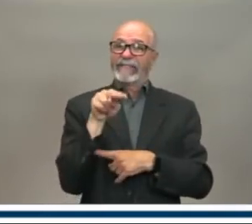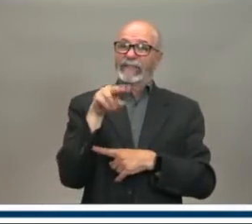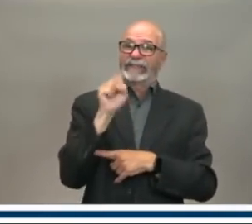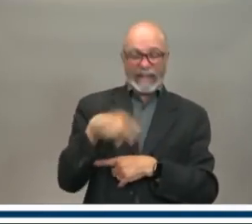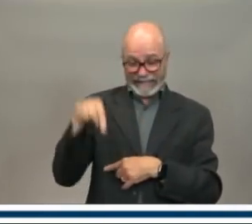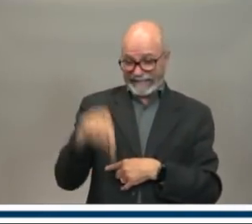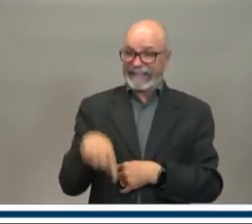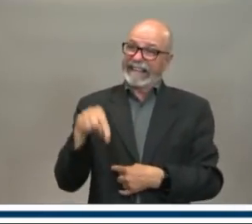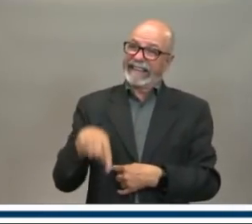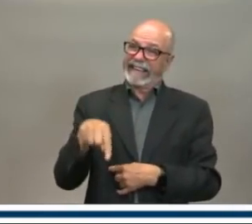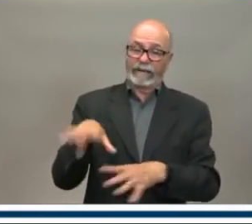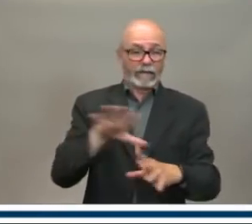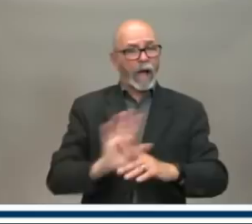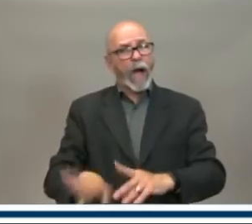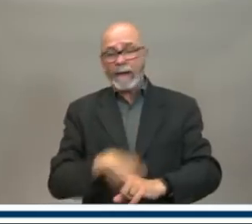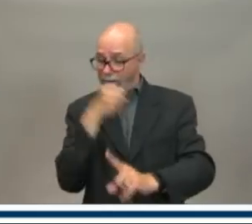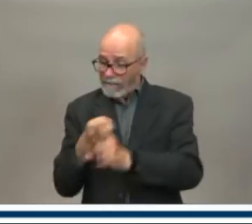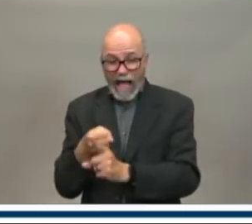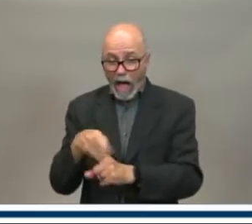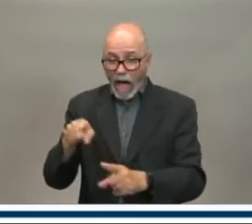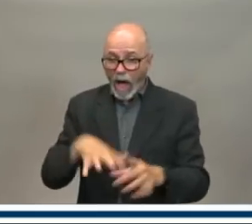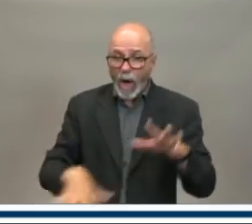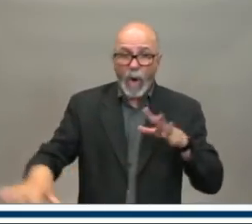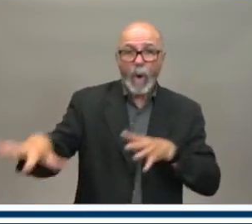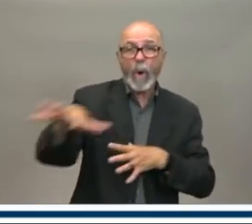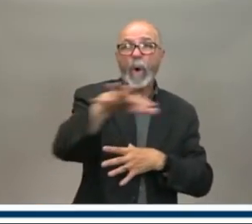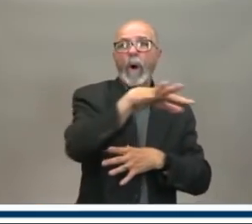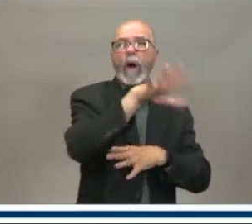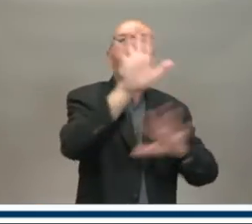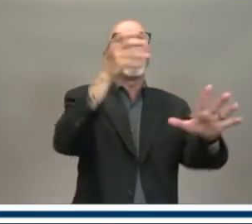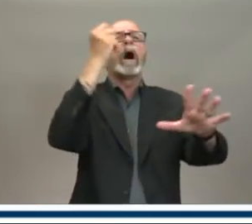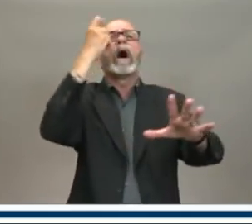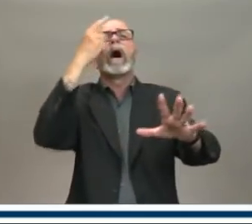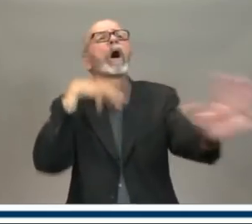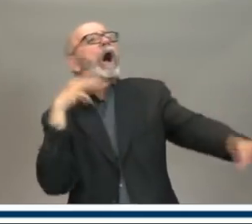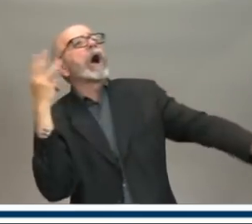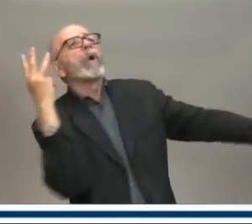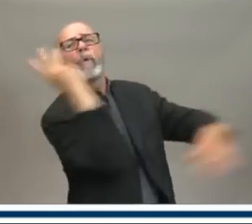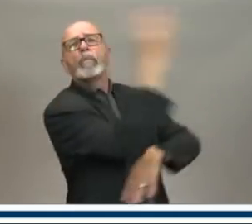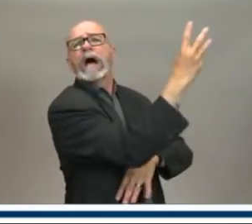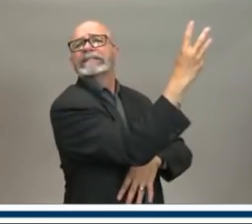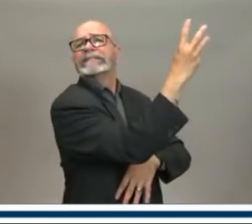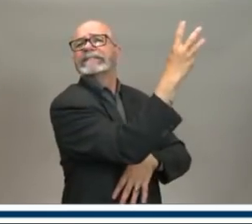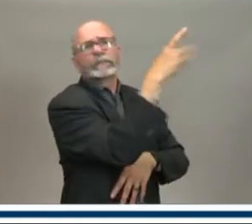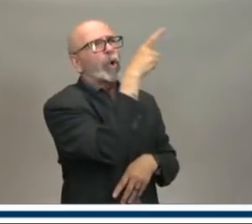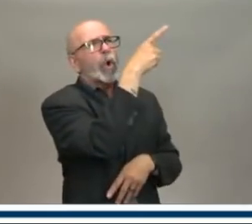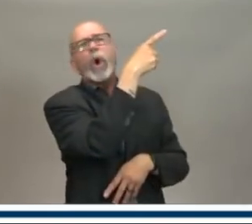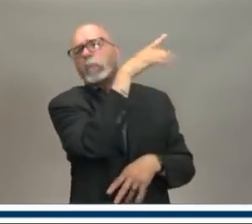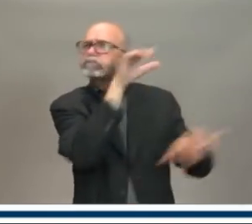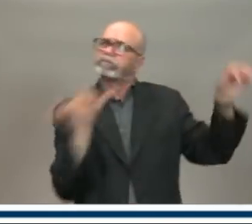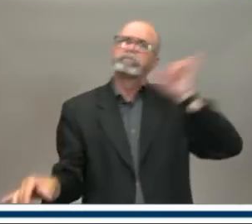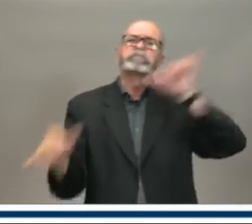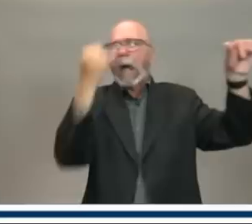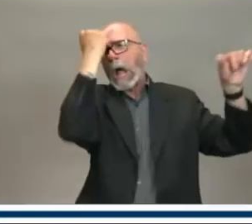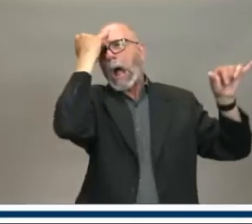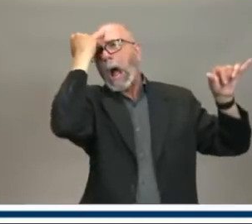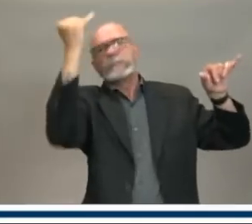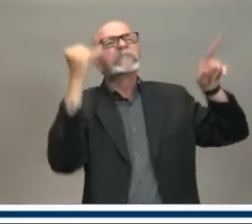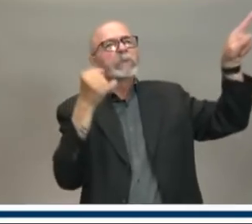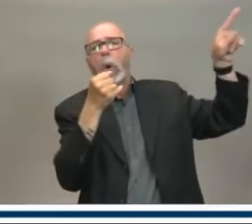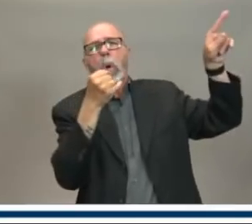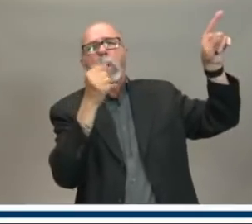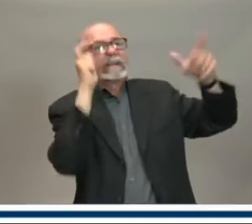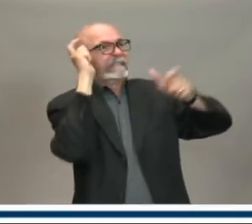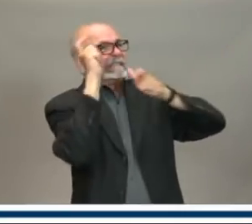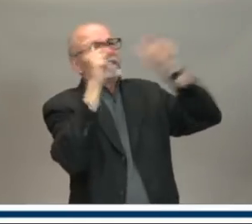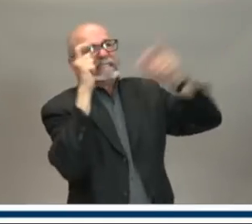Canada. So if we look further west at a couple provinces with about the same or actually even a bit bigger population than Nova Scotia,